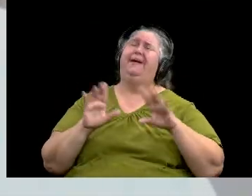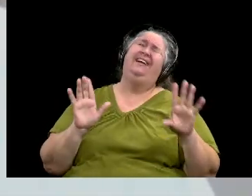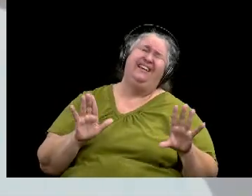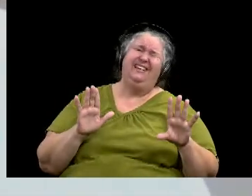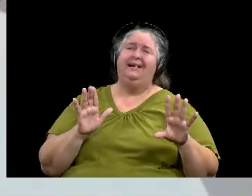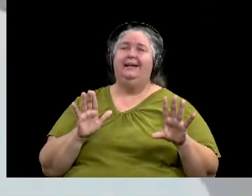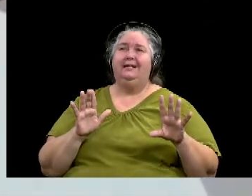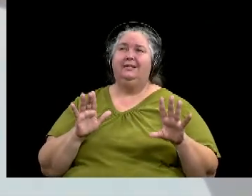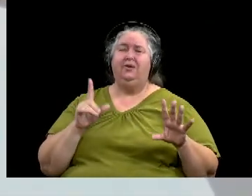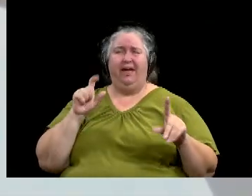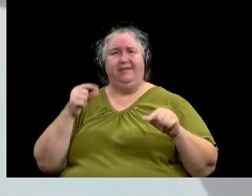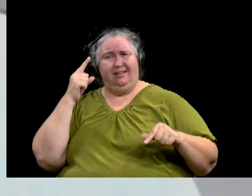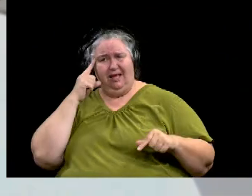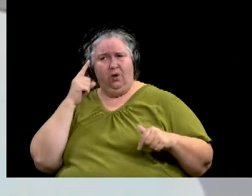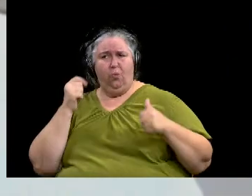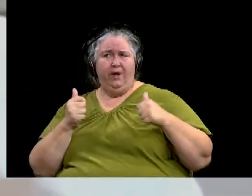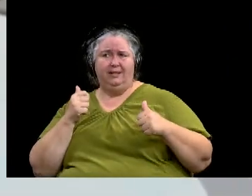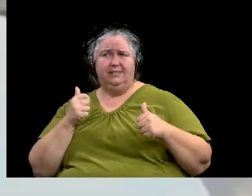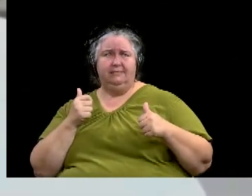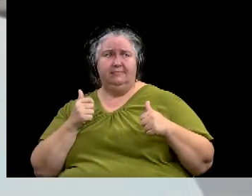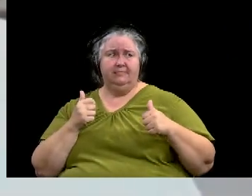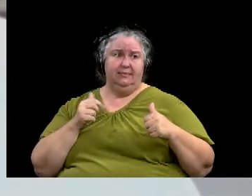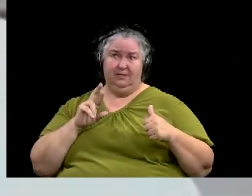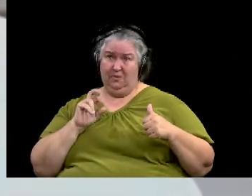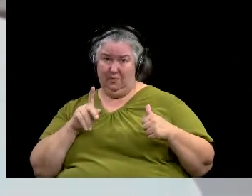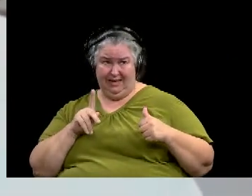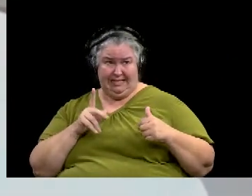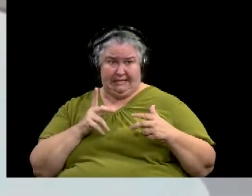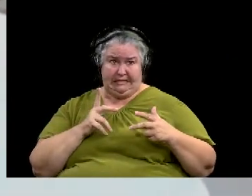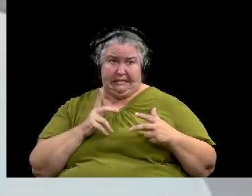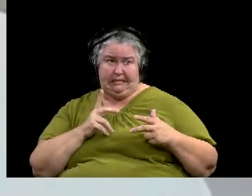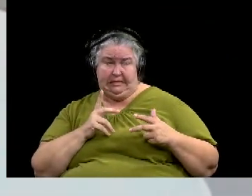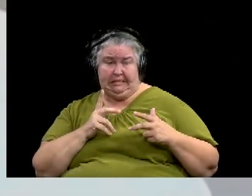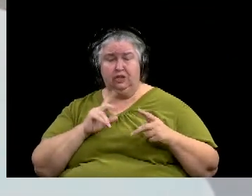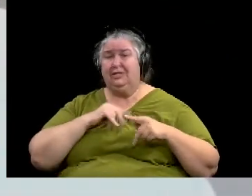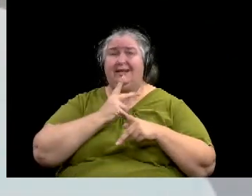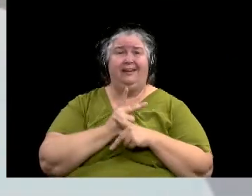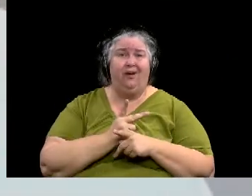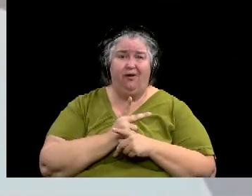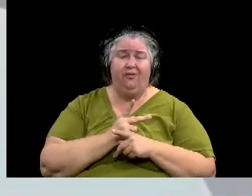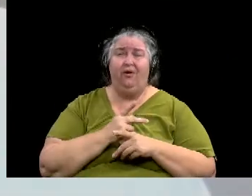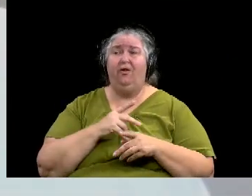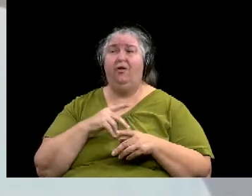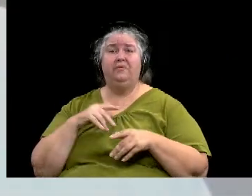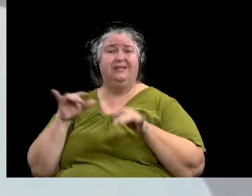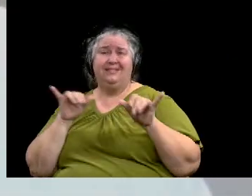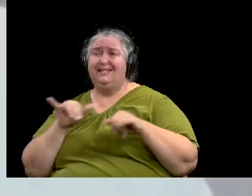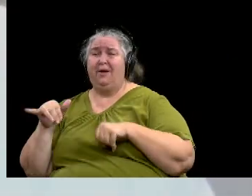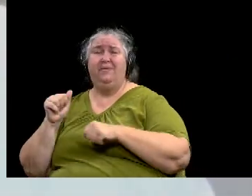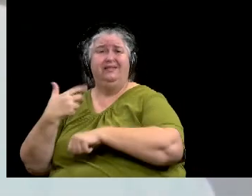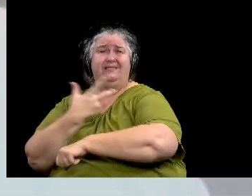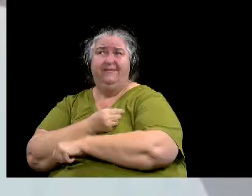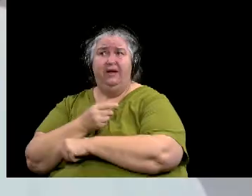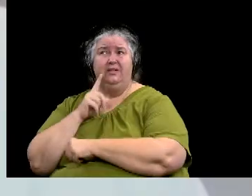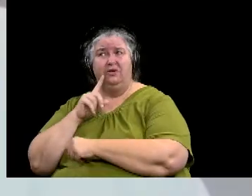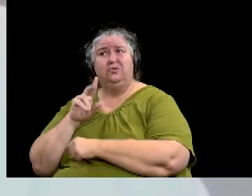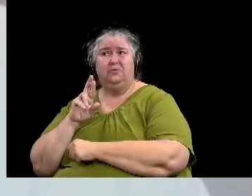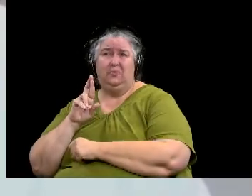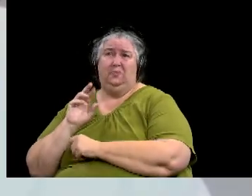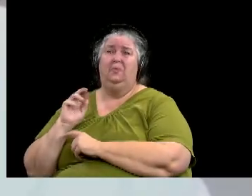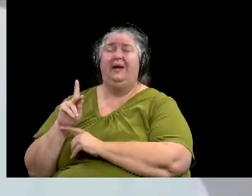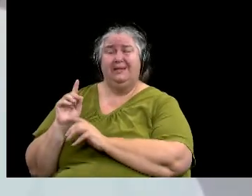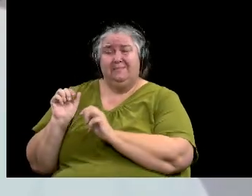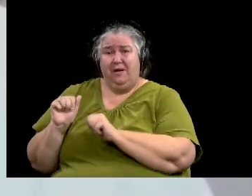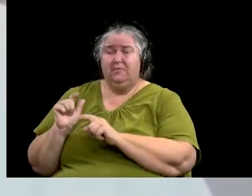same holds true. There's more specific guidance that's coming on to the covidwaco.com website. I